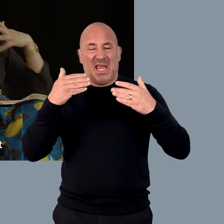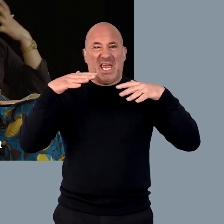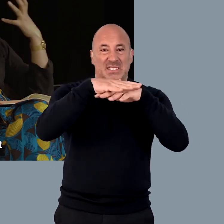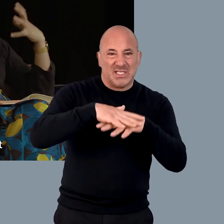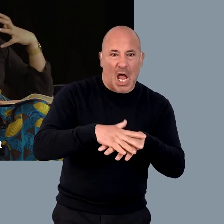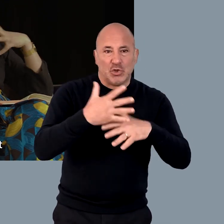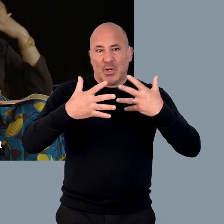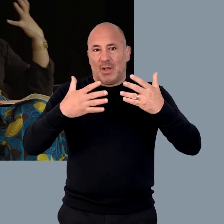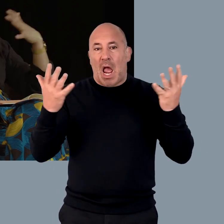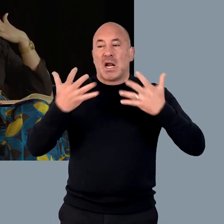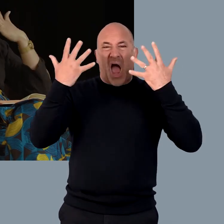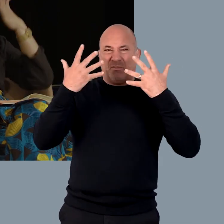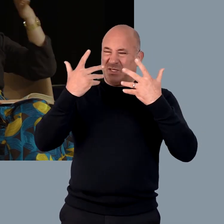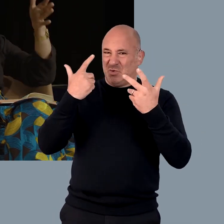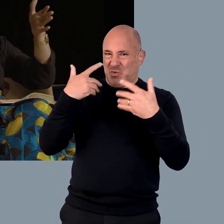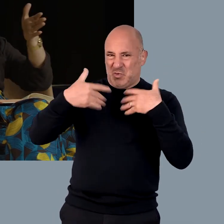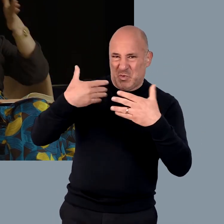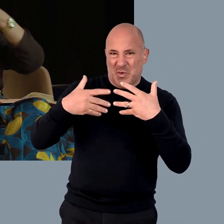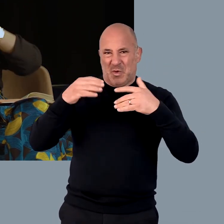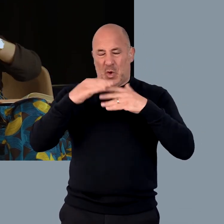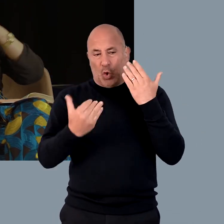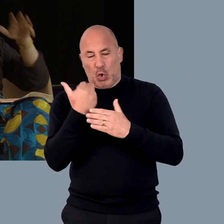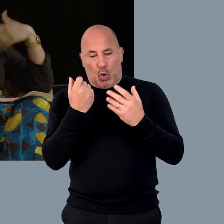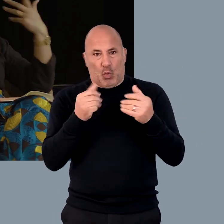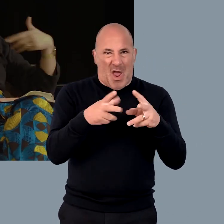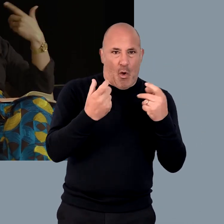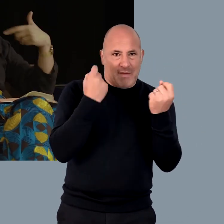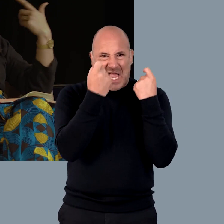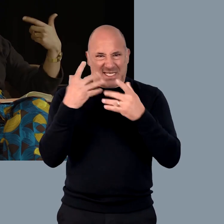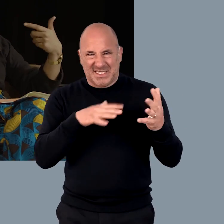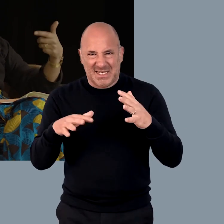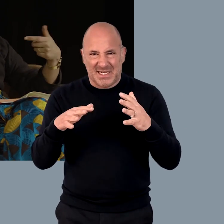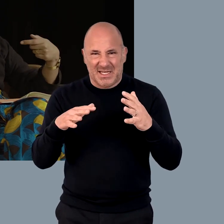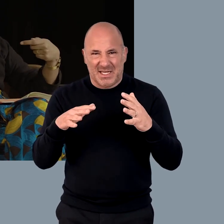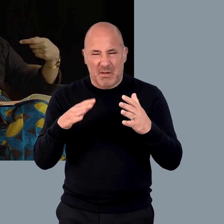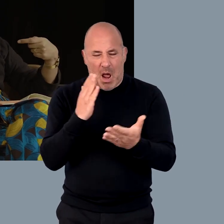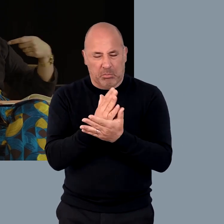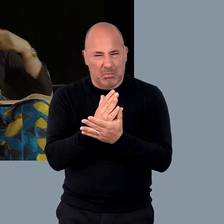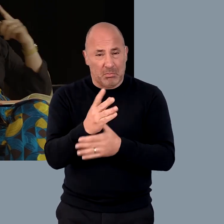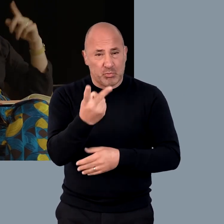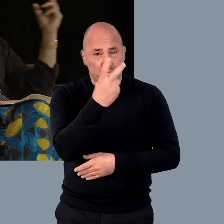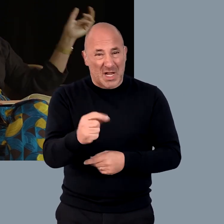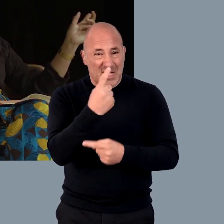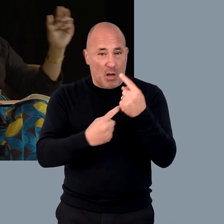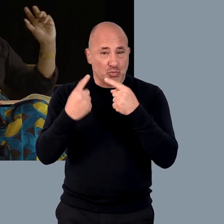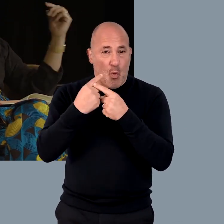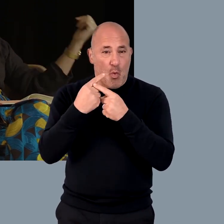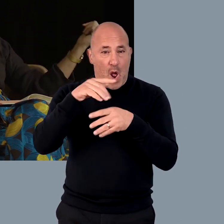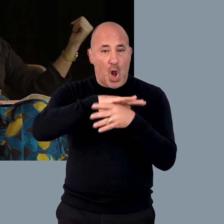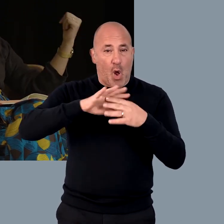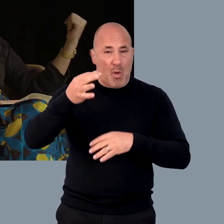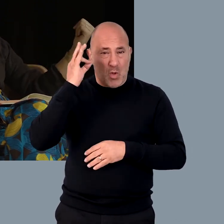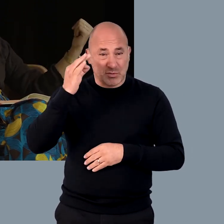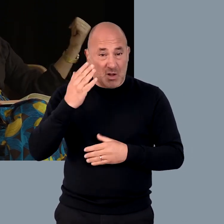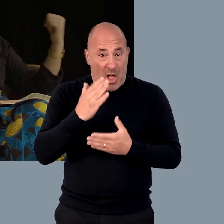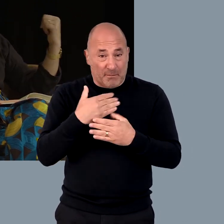and now you have different terms of intersectionality and climate justice, new ways to articulate ideas. But actually, 20 years